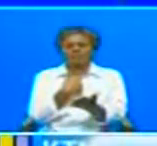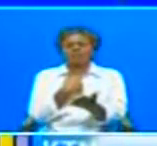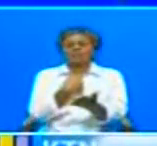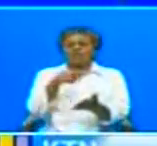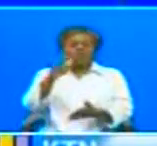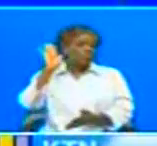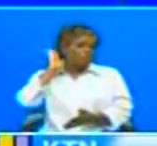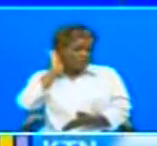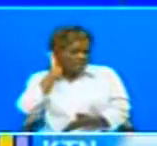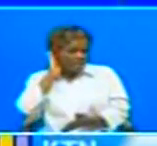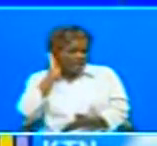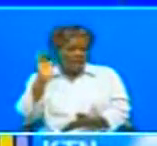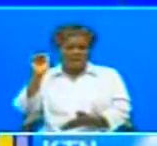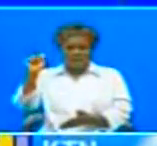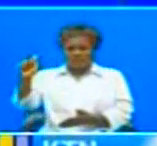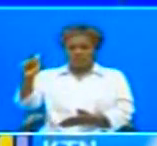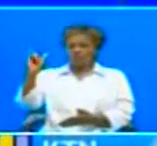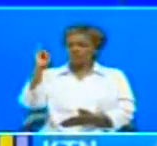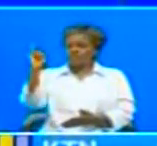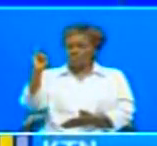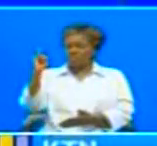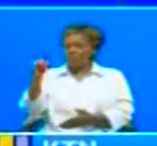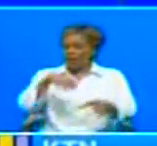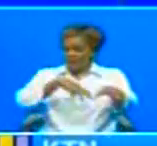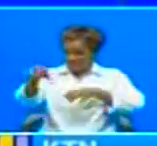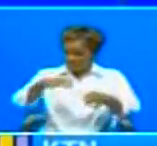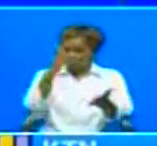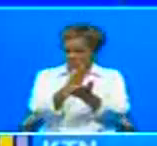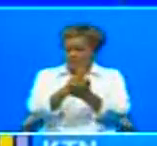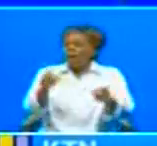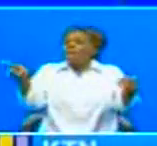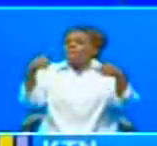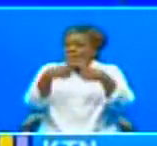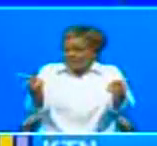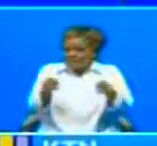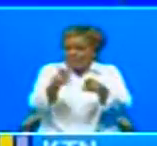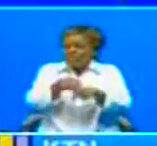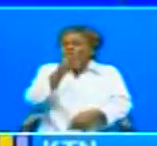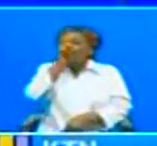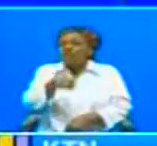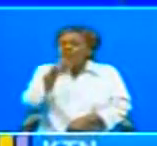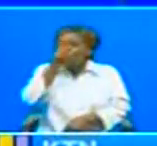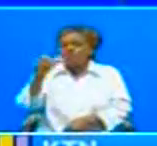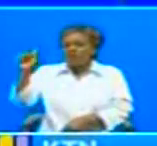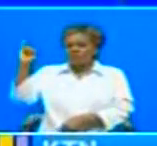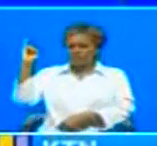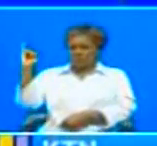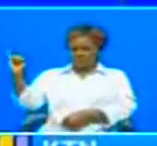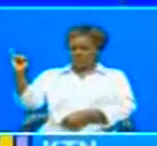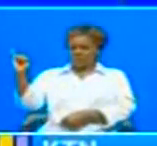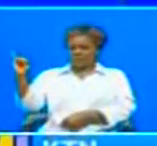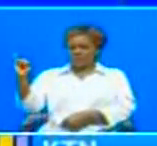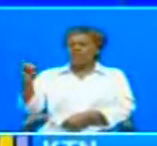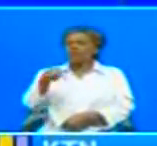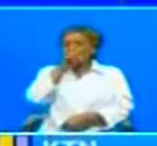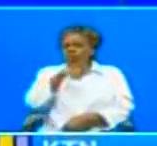Now, you may have heard of artificial insemination of livestock, but have you heard that chicken are also now being artificially inseminated? Well, a chicken